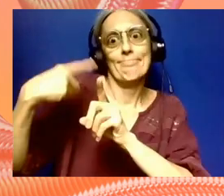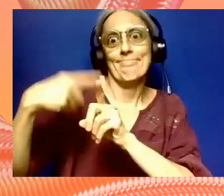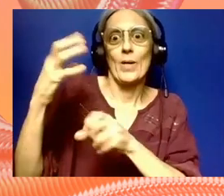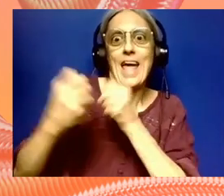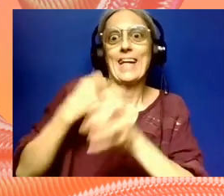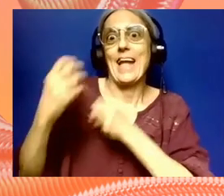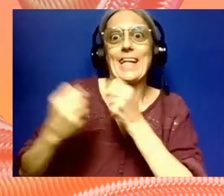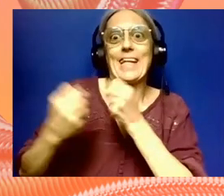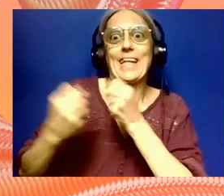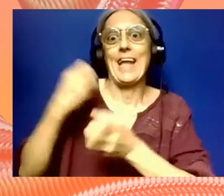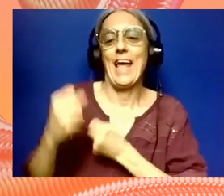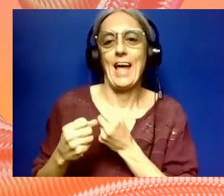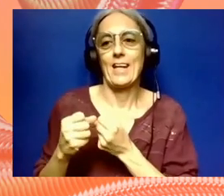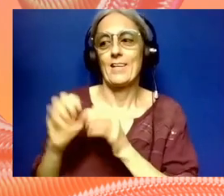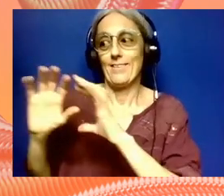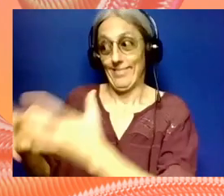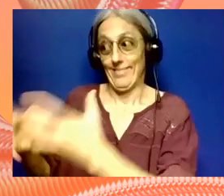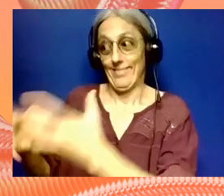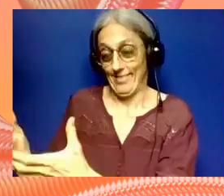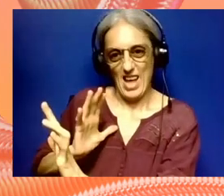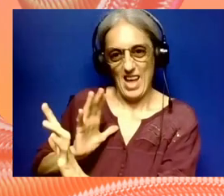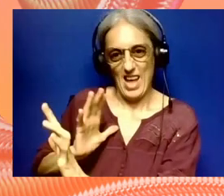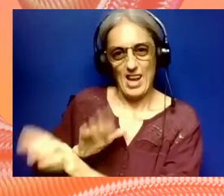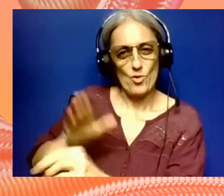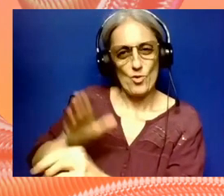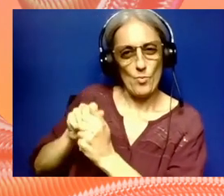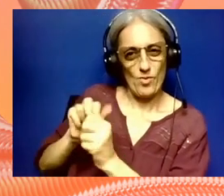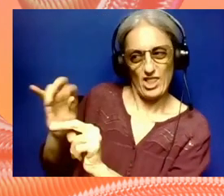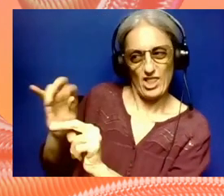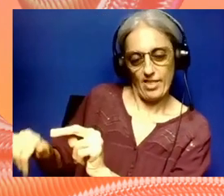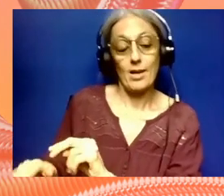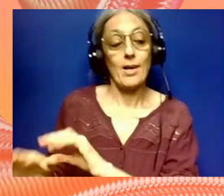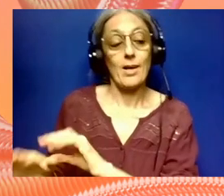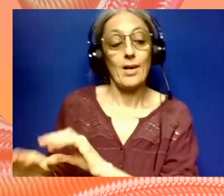spiritual ladies and all of the like, you know, wooey,